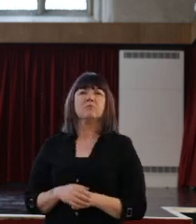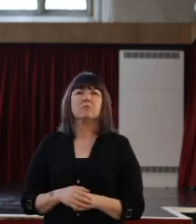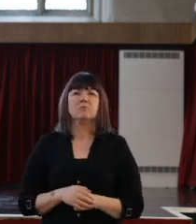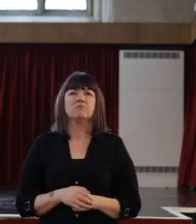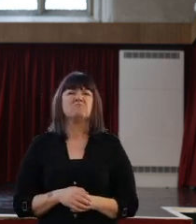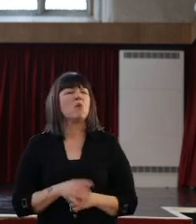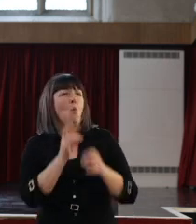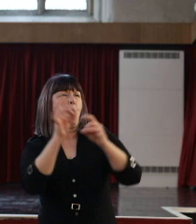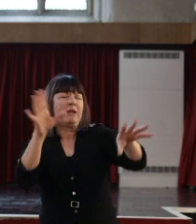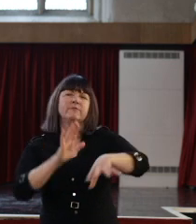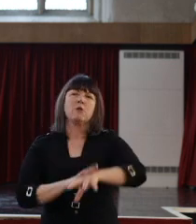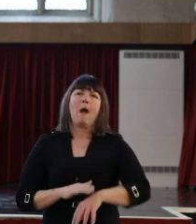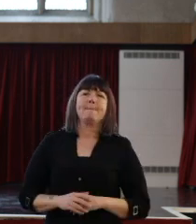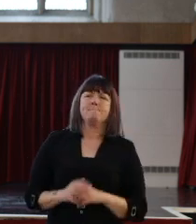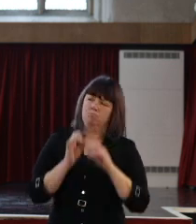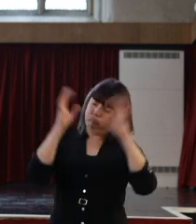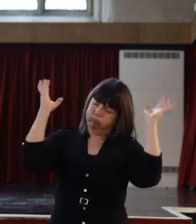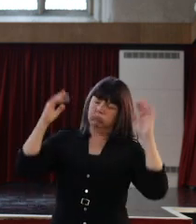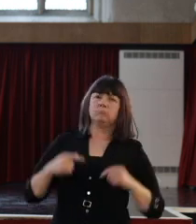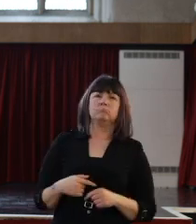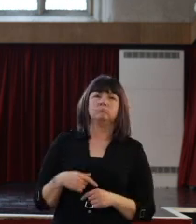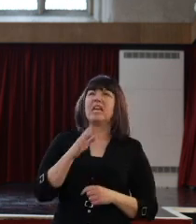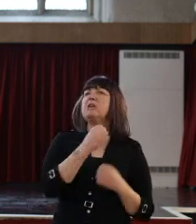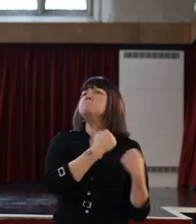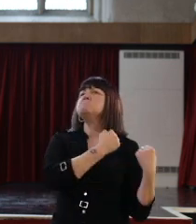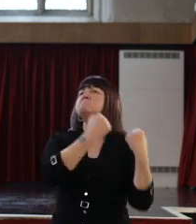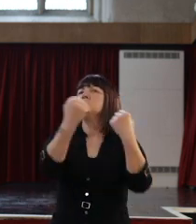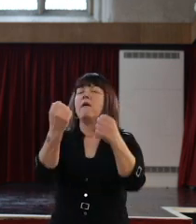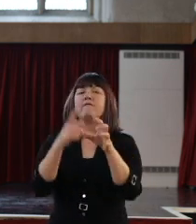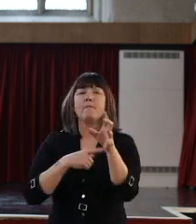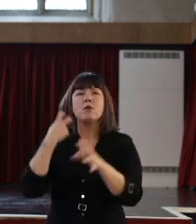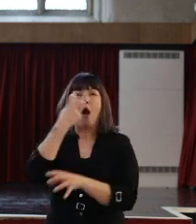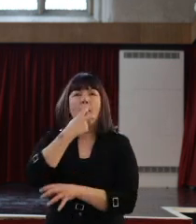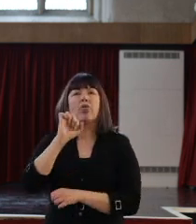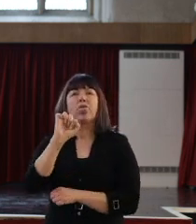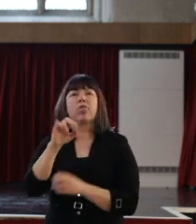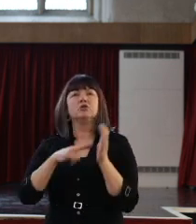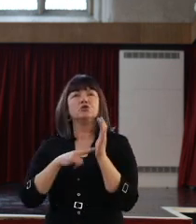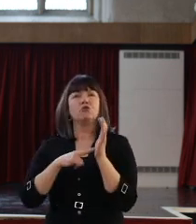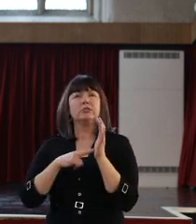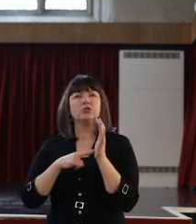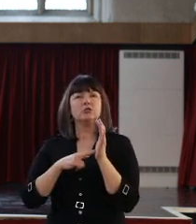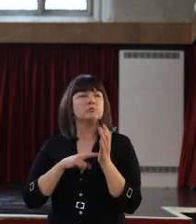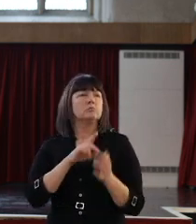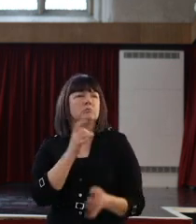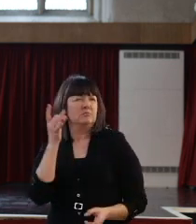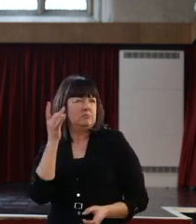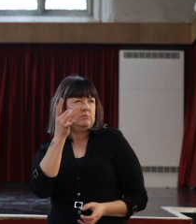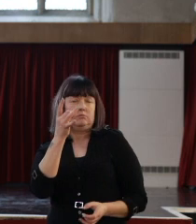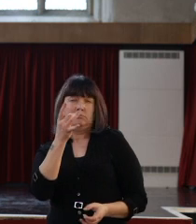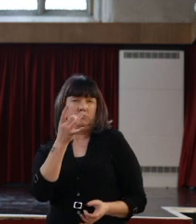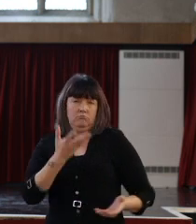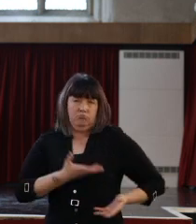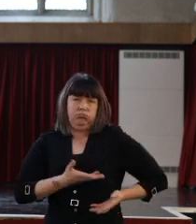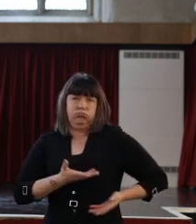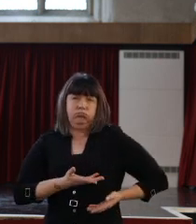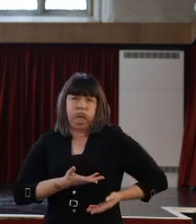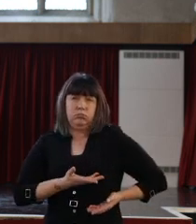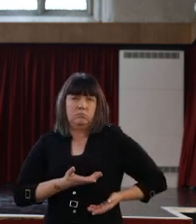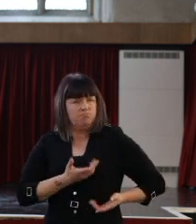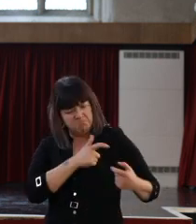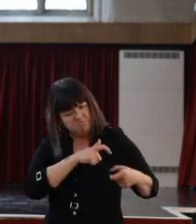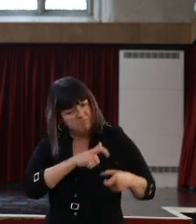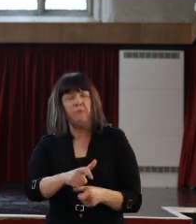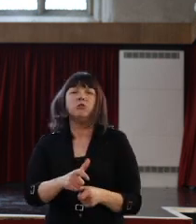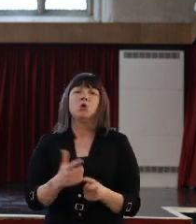Yarmouth to Norwich to tell me. But despite all that, I carried on writing. It was an amazing time. I felt like I'd